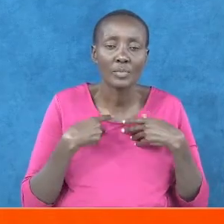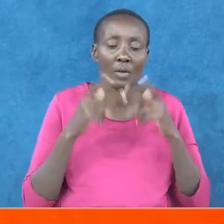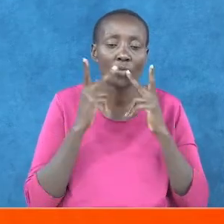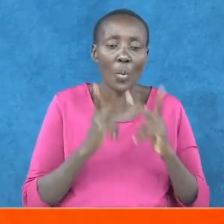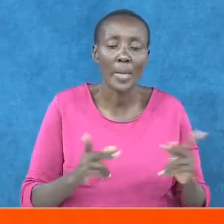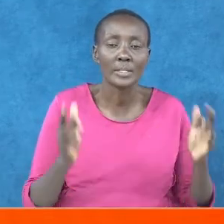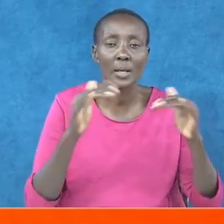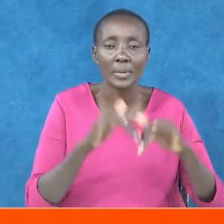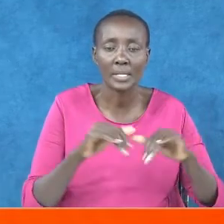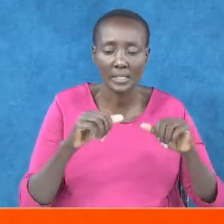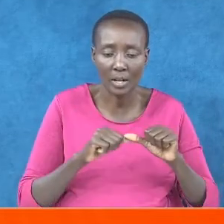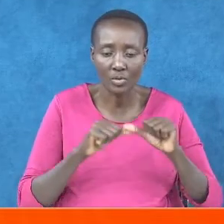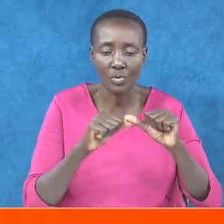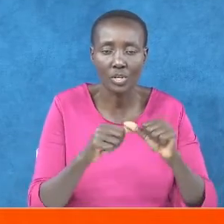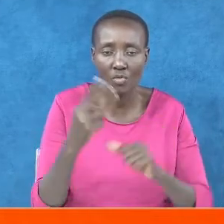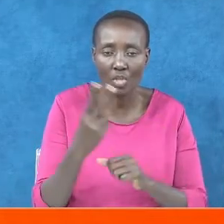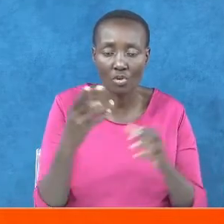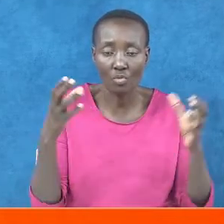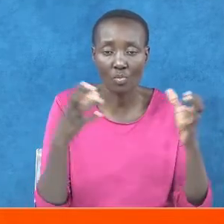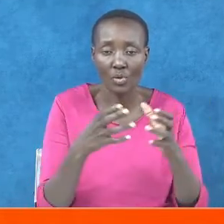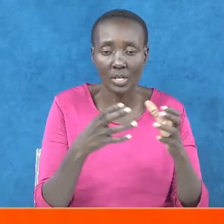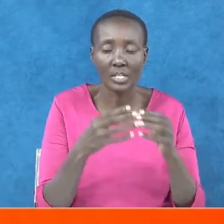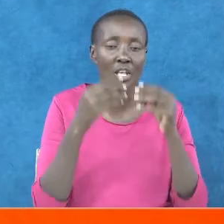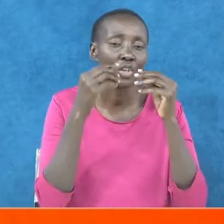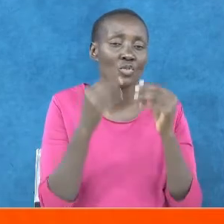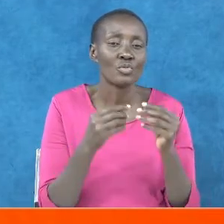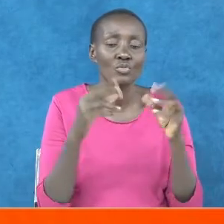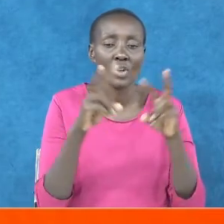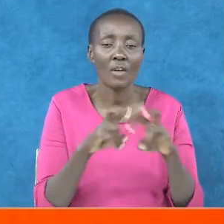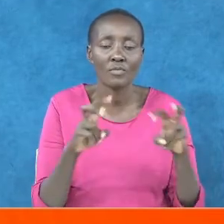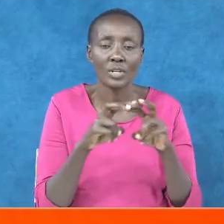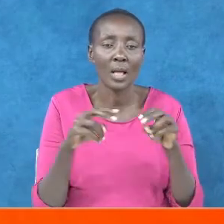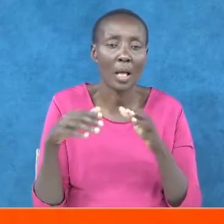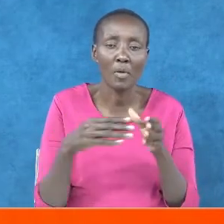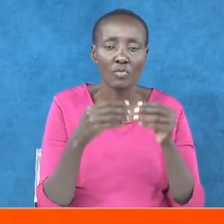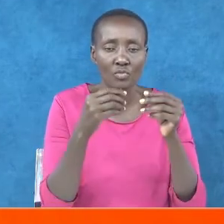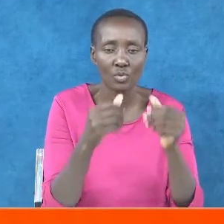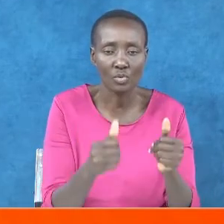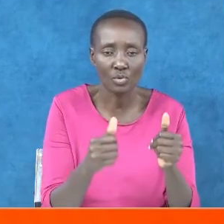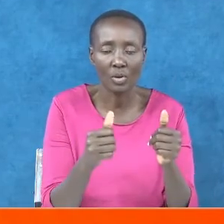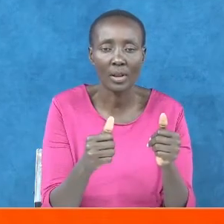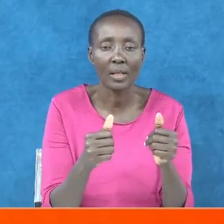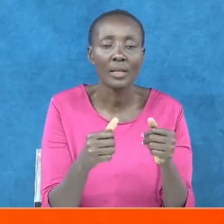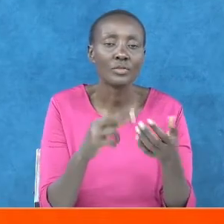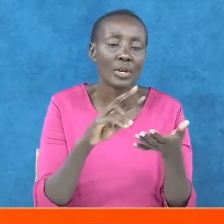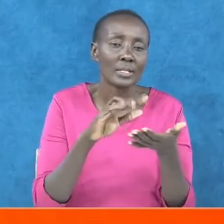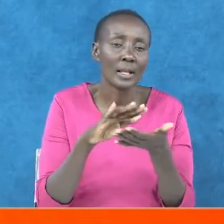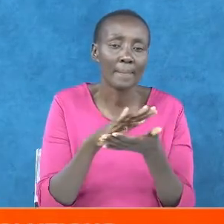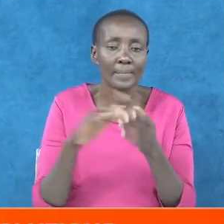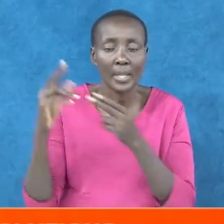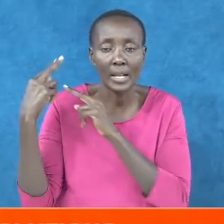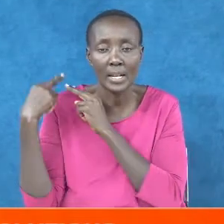that even happen still today between the two communities to sort of find a way of reconciling them. Right. So it depends on the nature. For example,